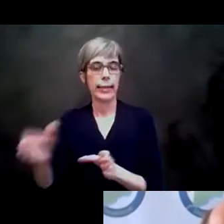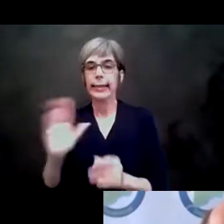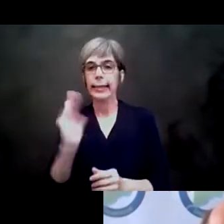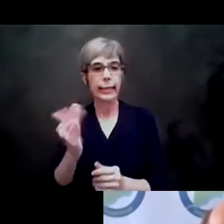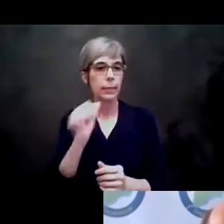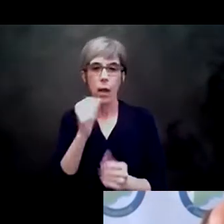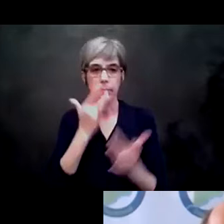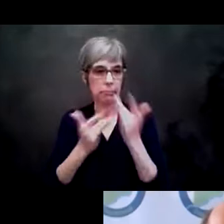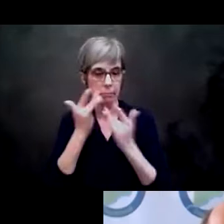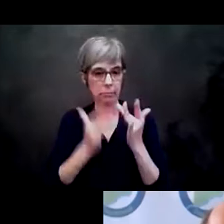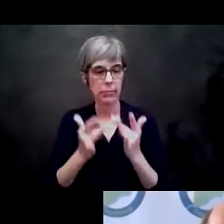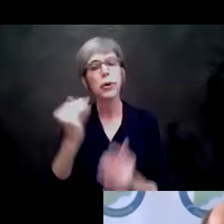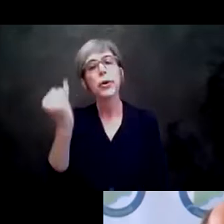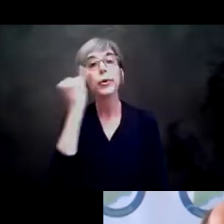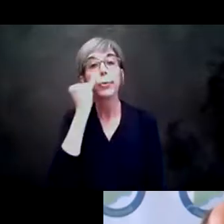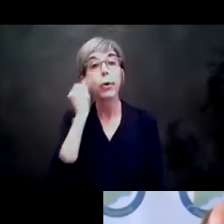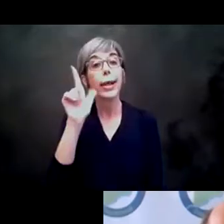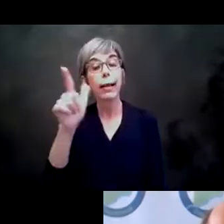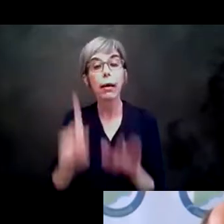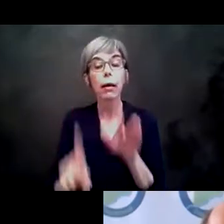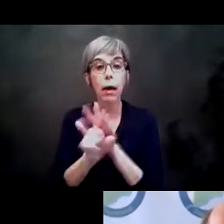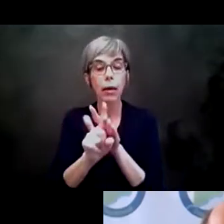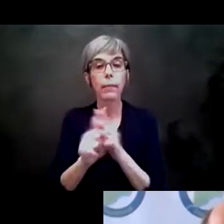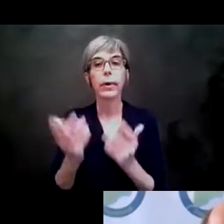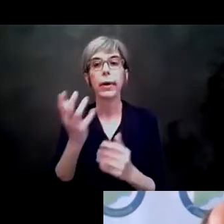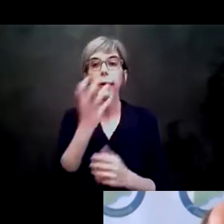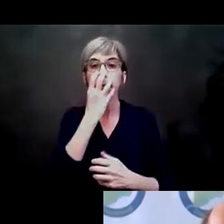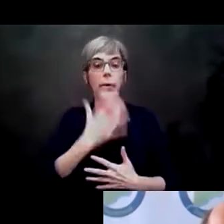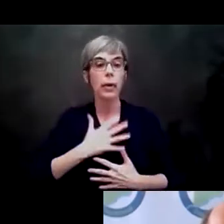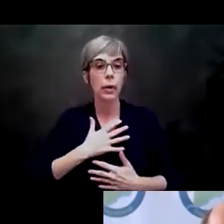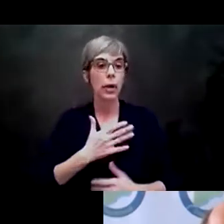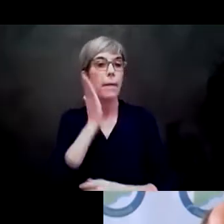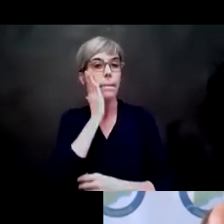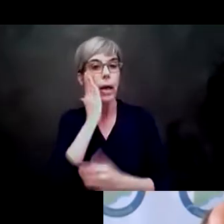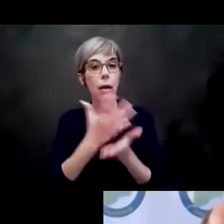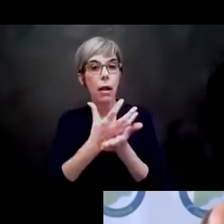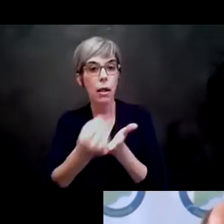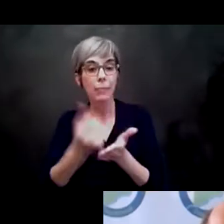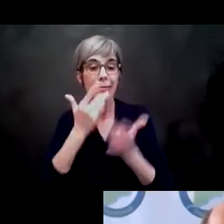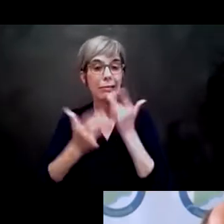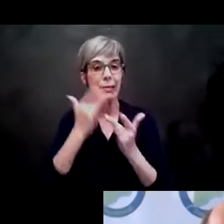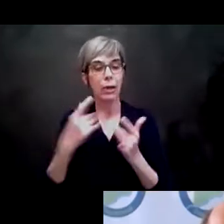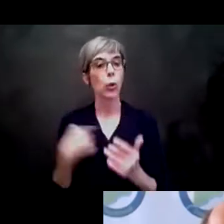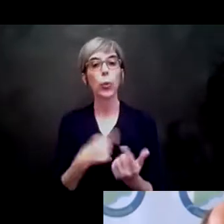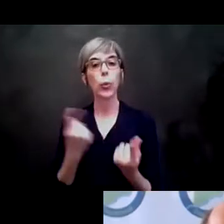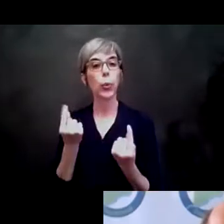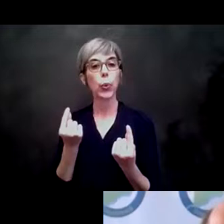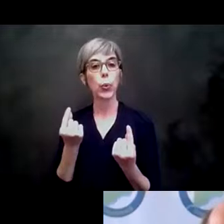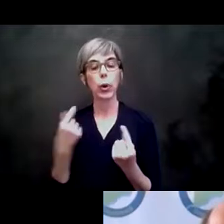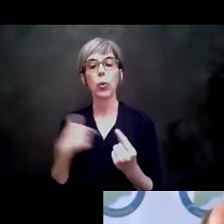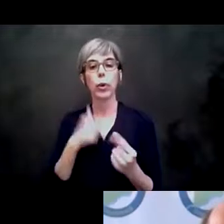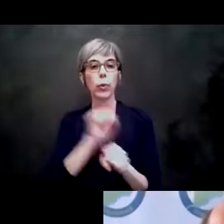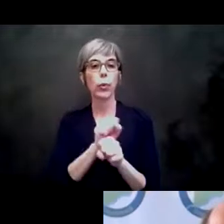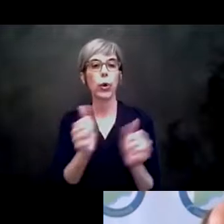to need ventilators or other bed capacity, then public health would work with the Illinois Emergency